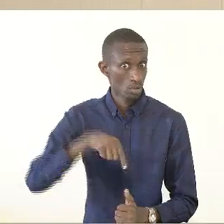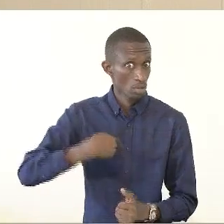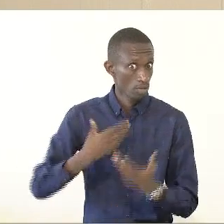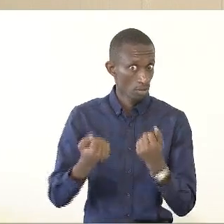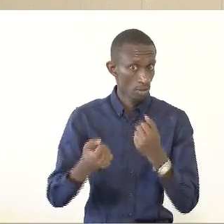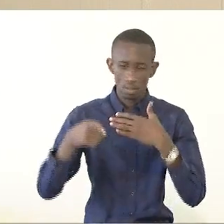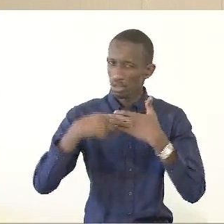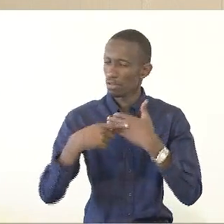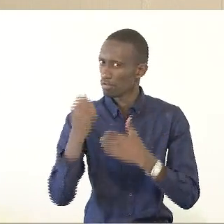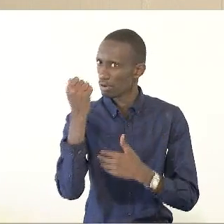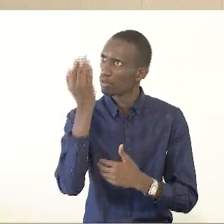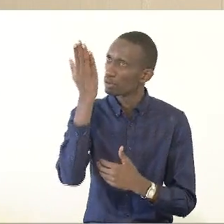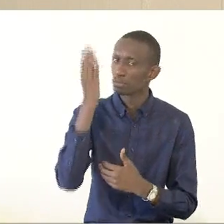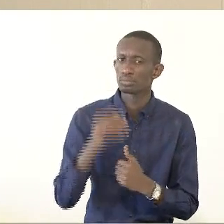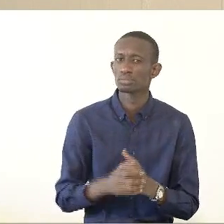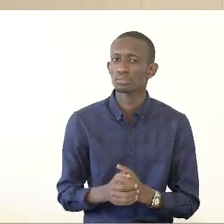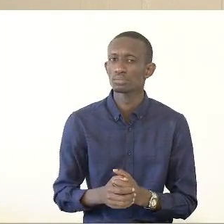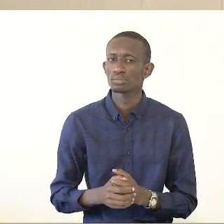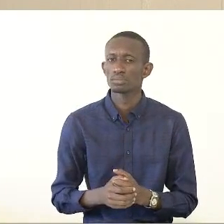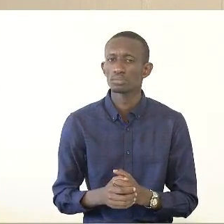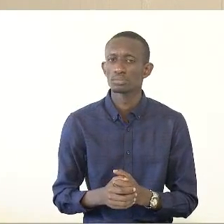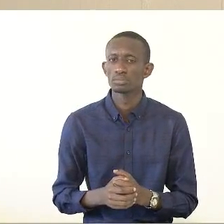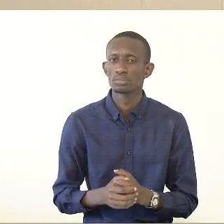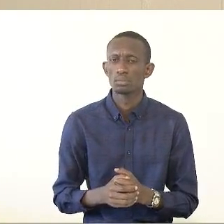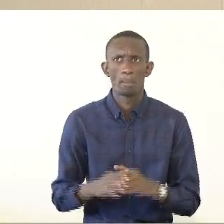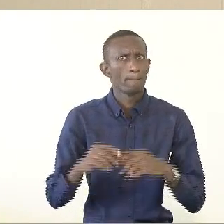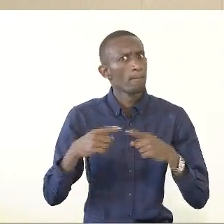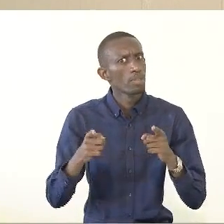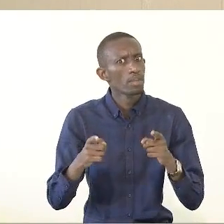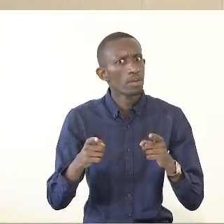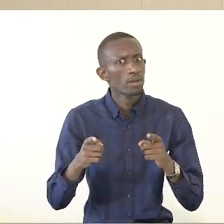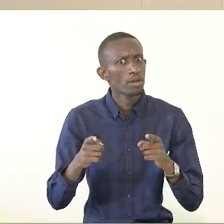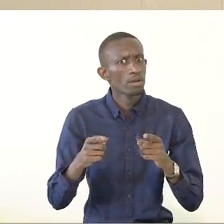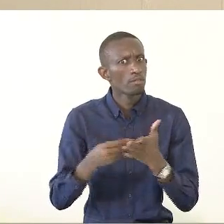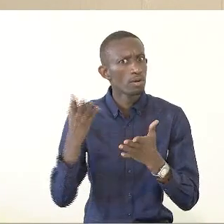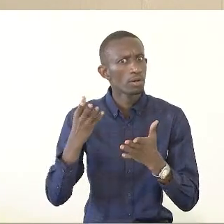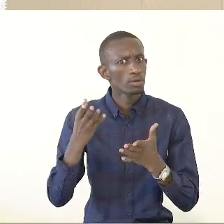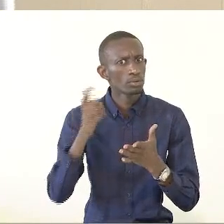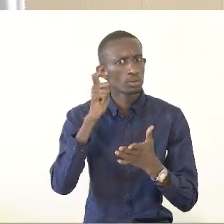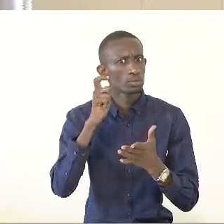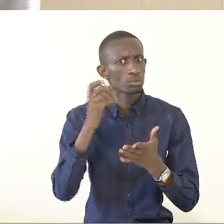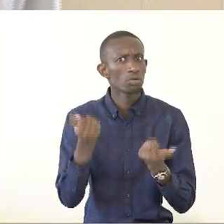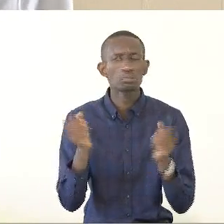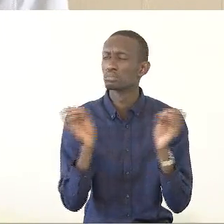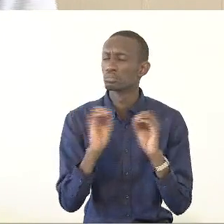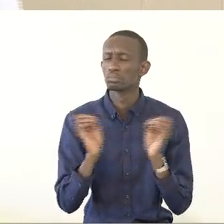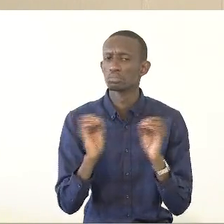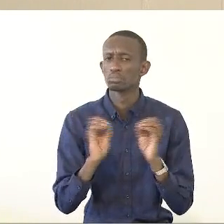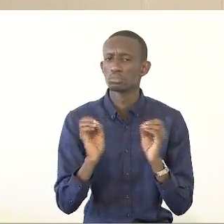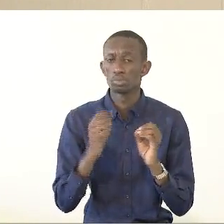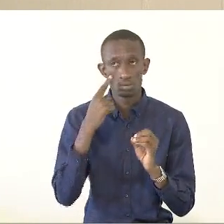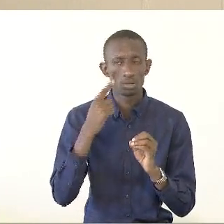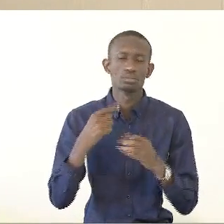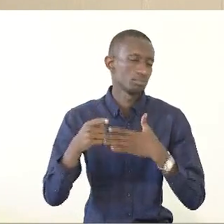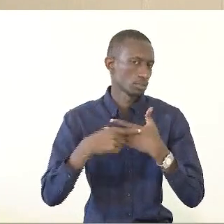here. And of course, we don't have any value of x. That's why we copy this -4 for all the squares